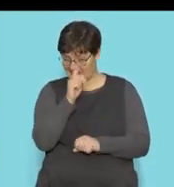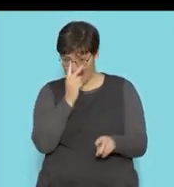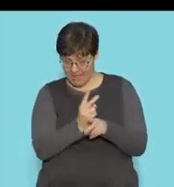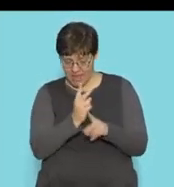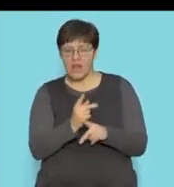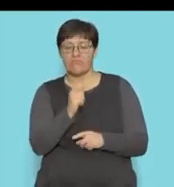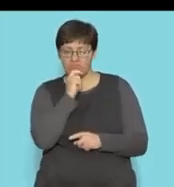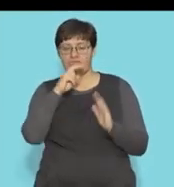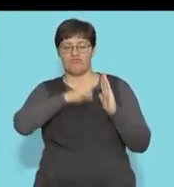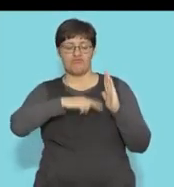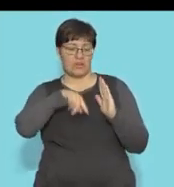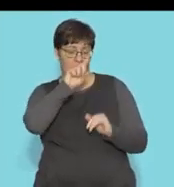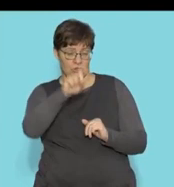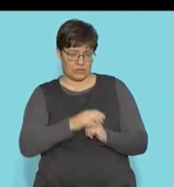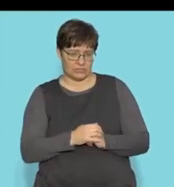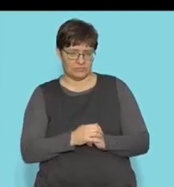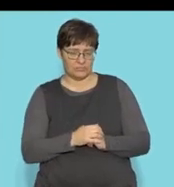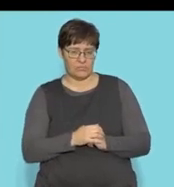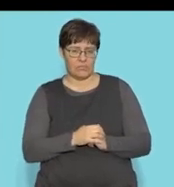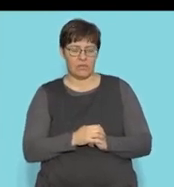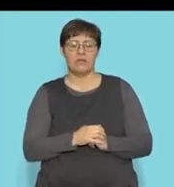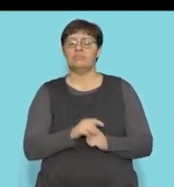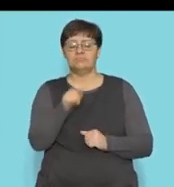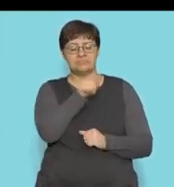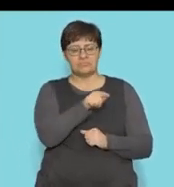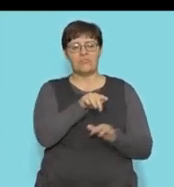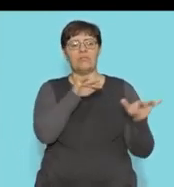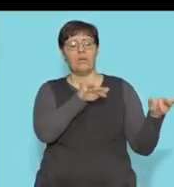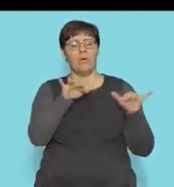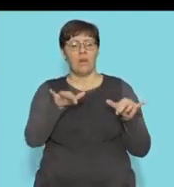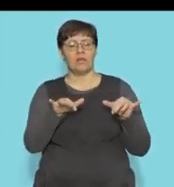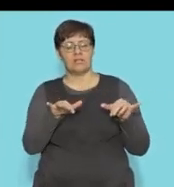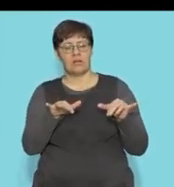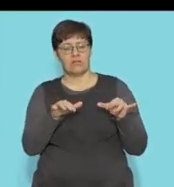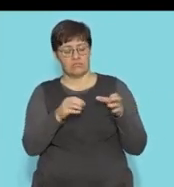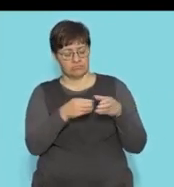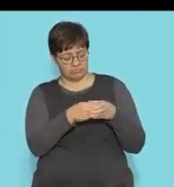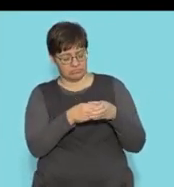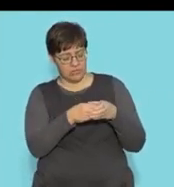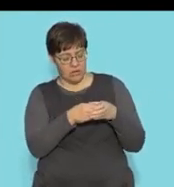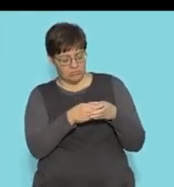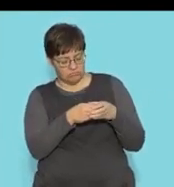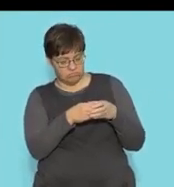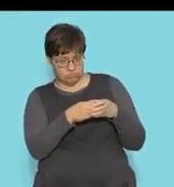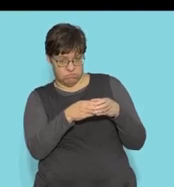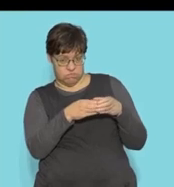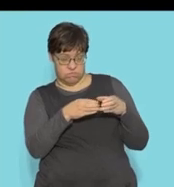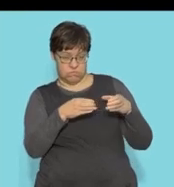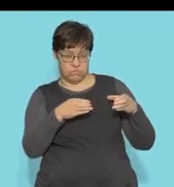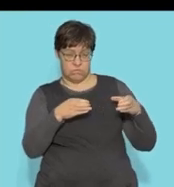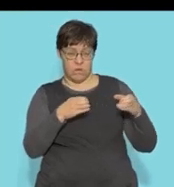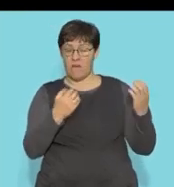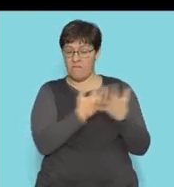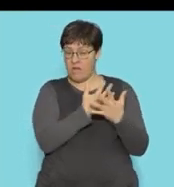the question. At which point is the population growing most